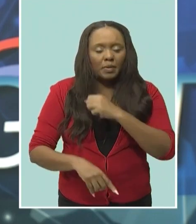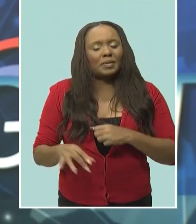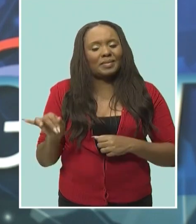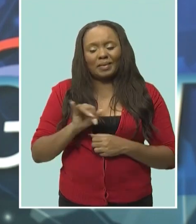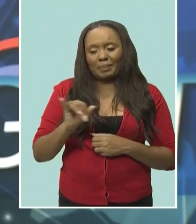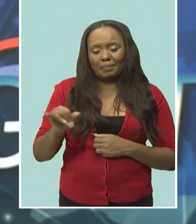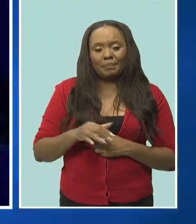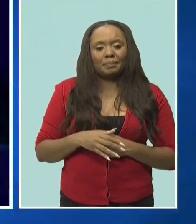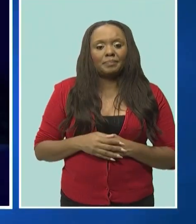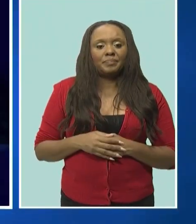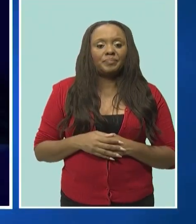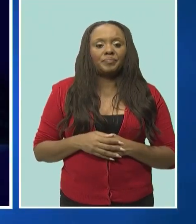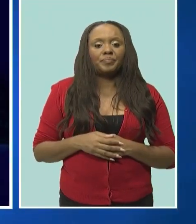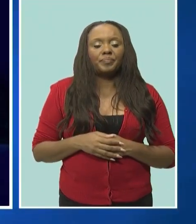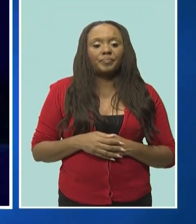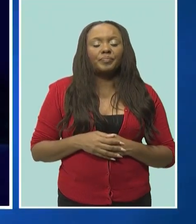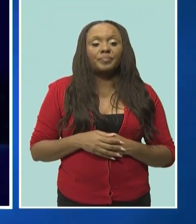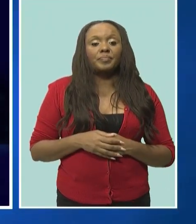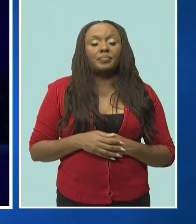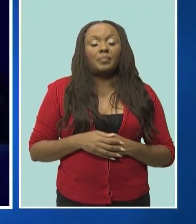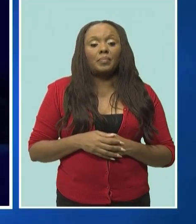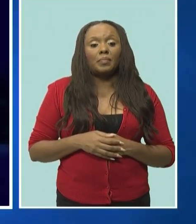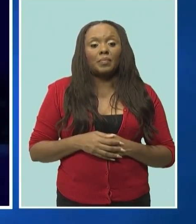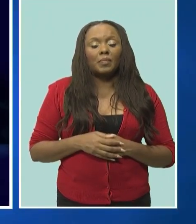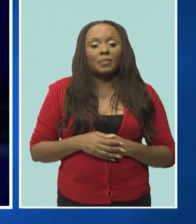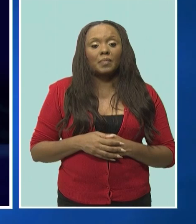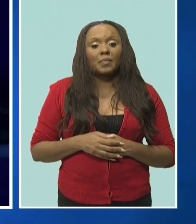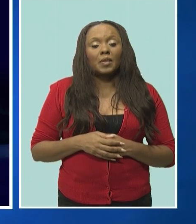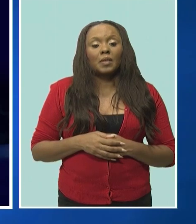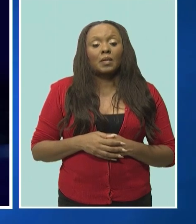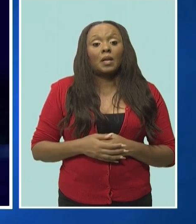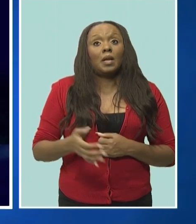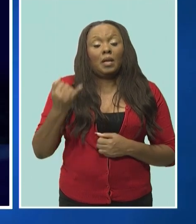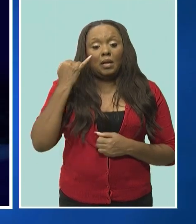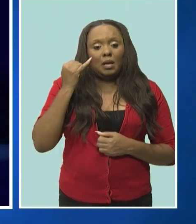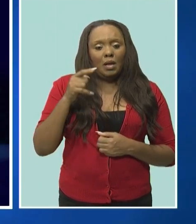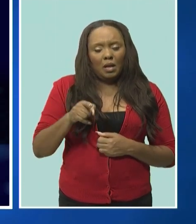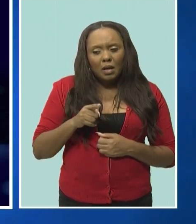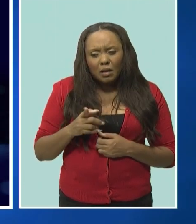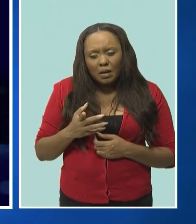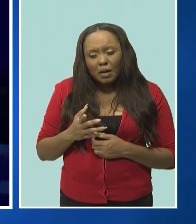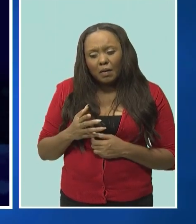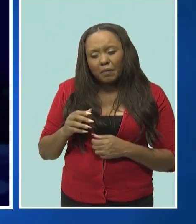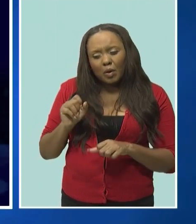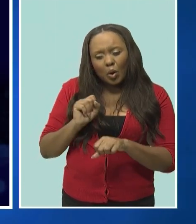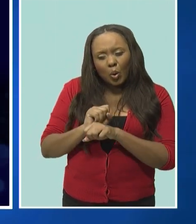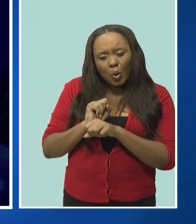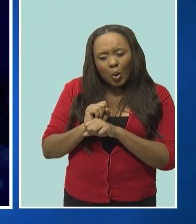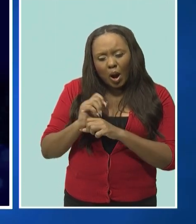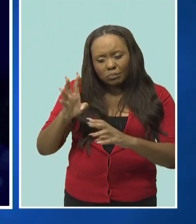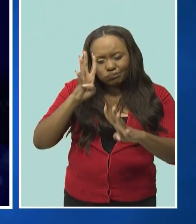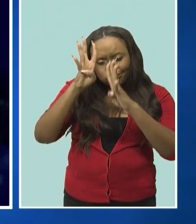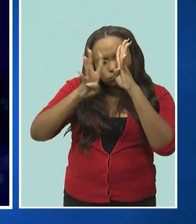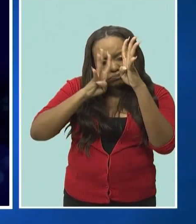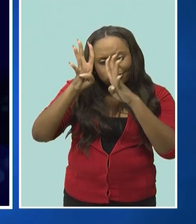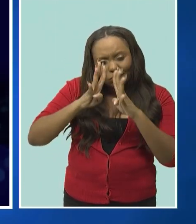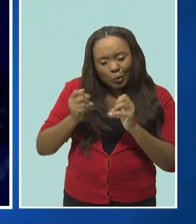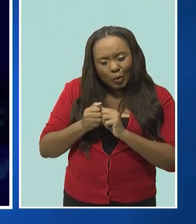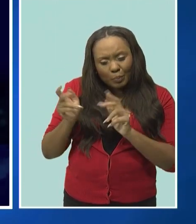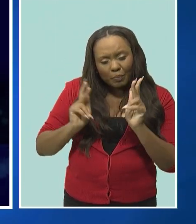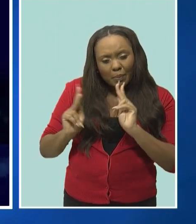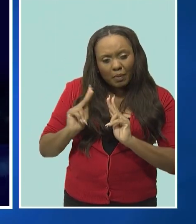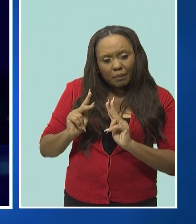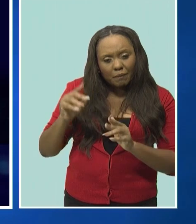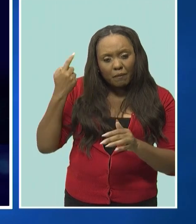offender. Individuals who conspire to commit criminal offences with firearms are going